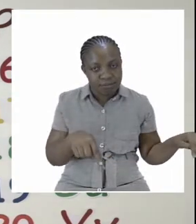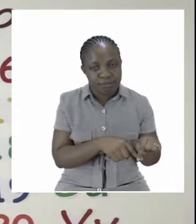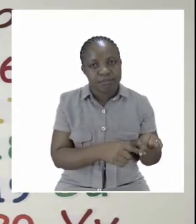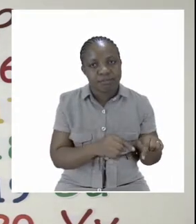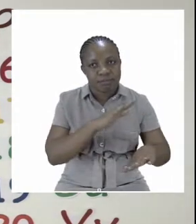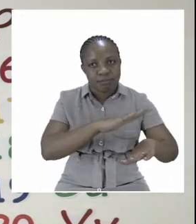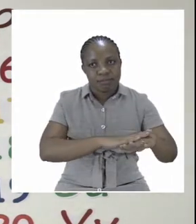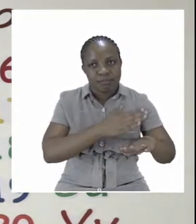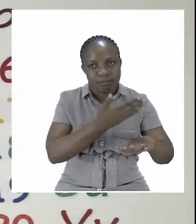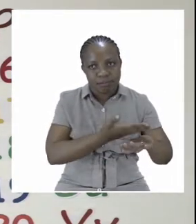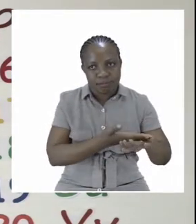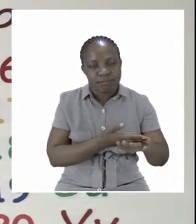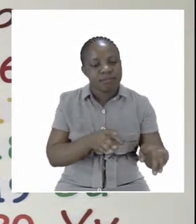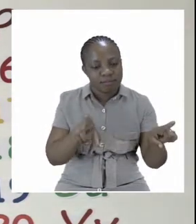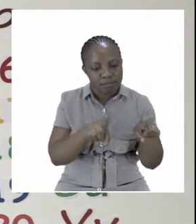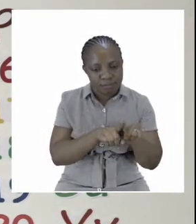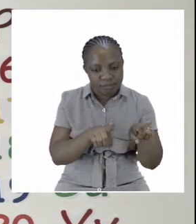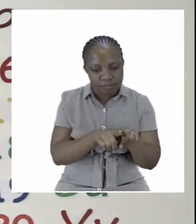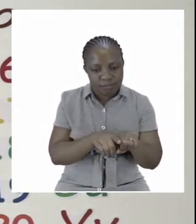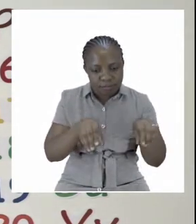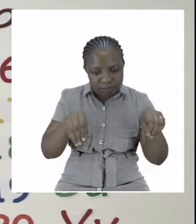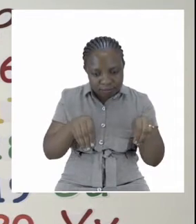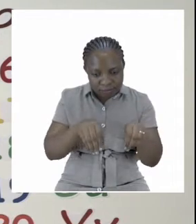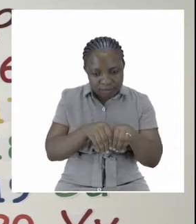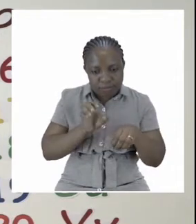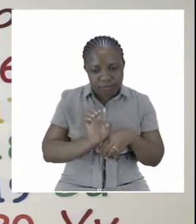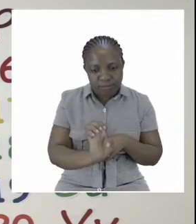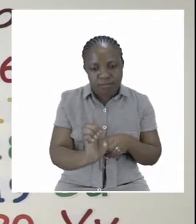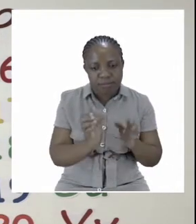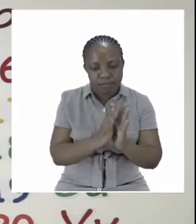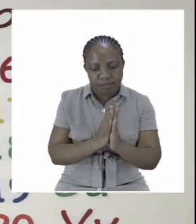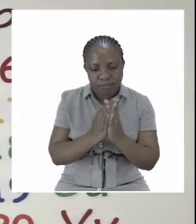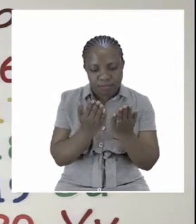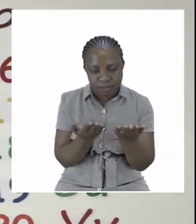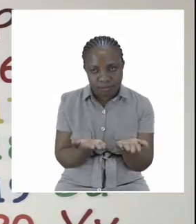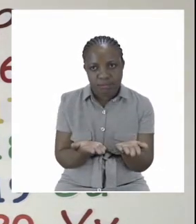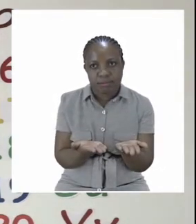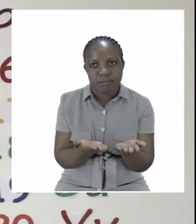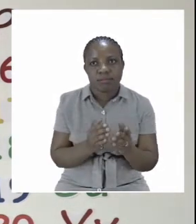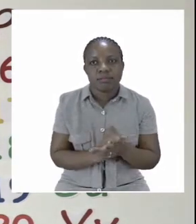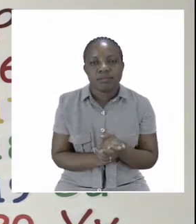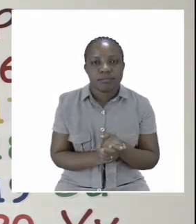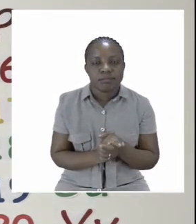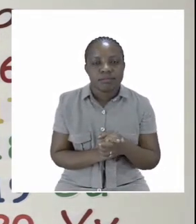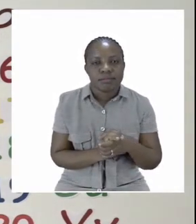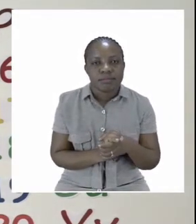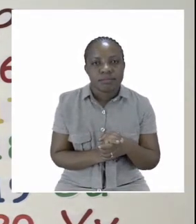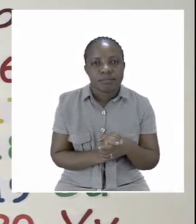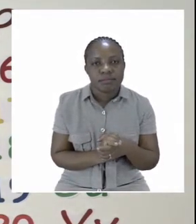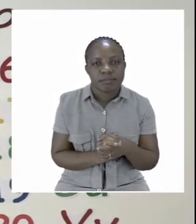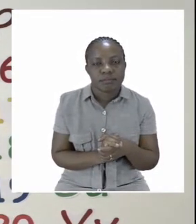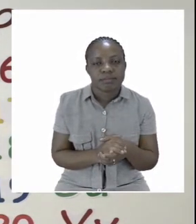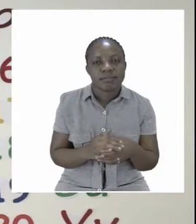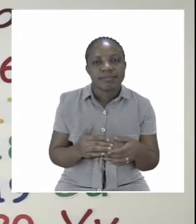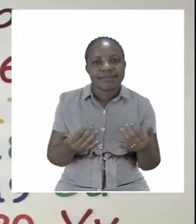round and stop. And there is my circle. Now